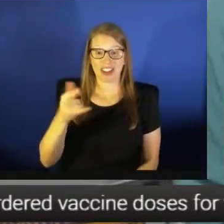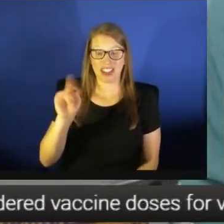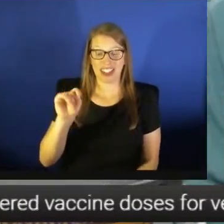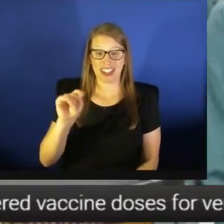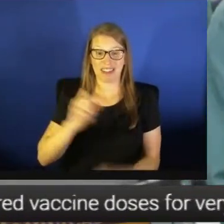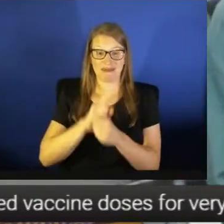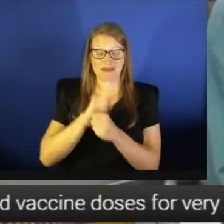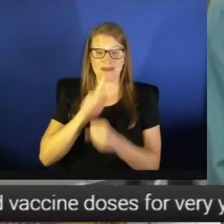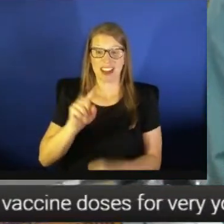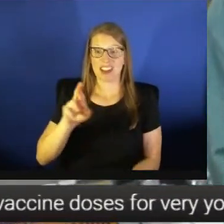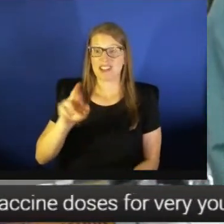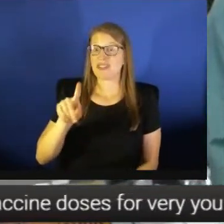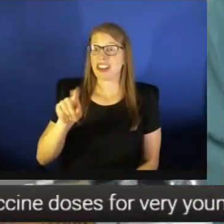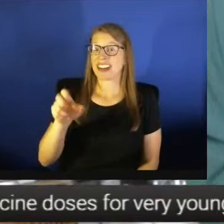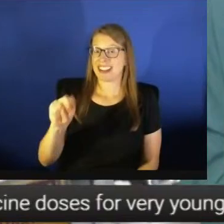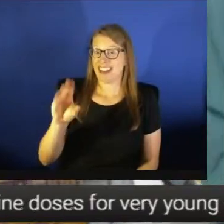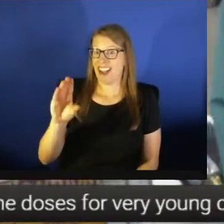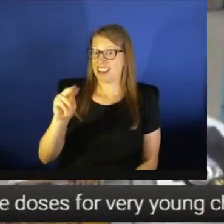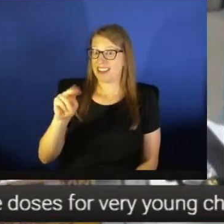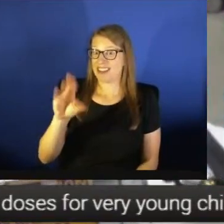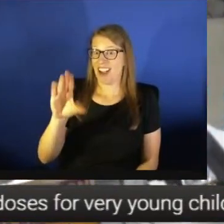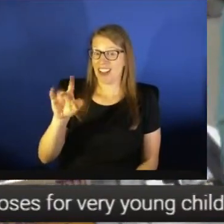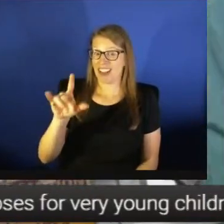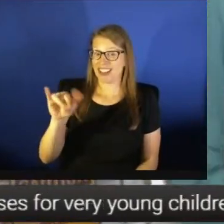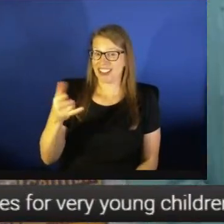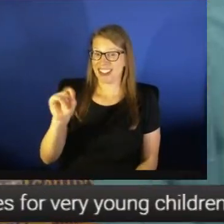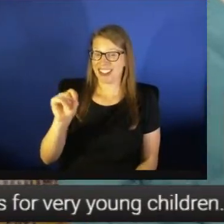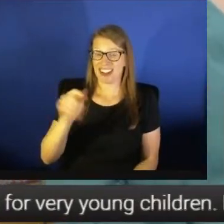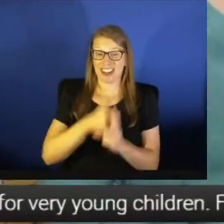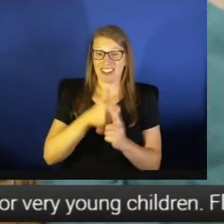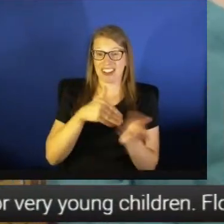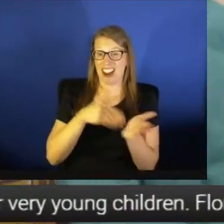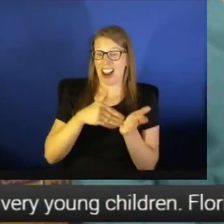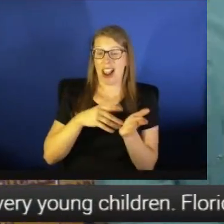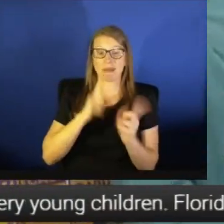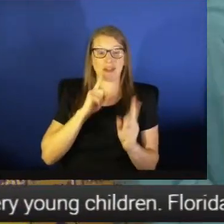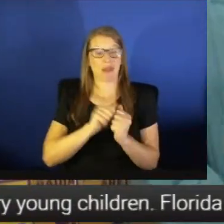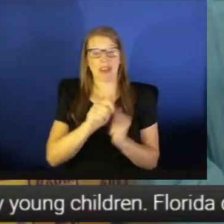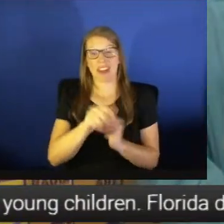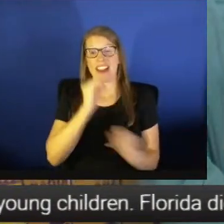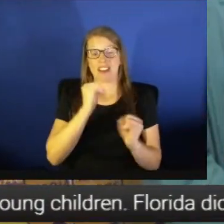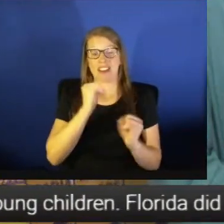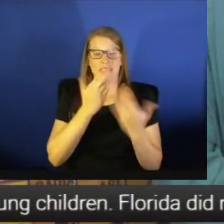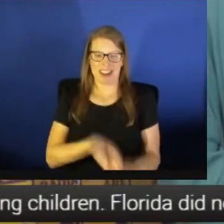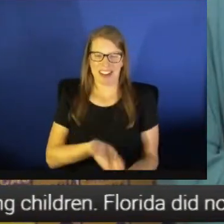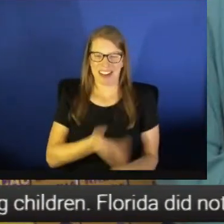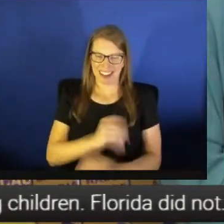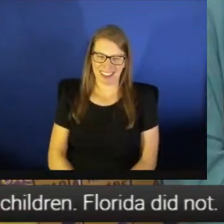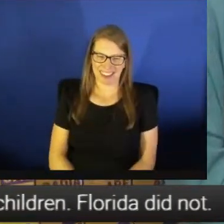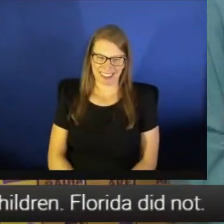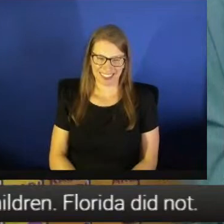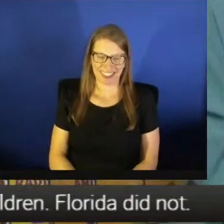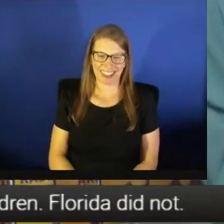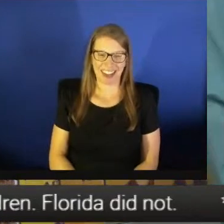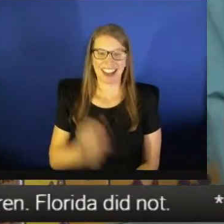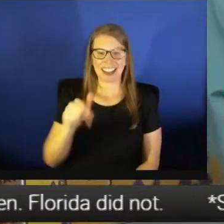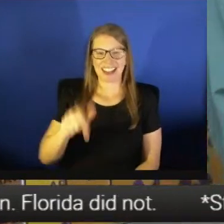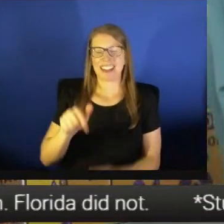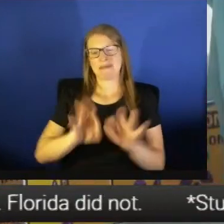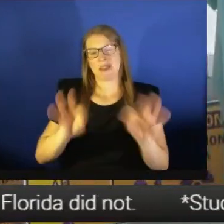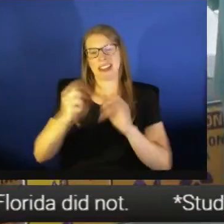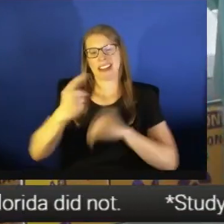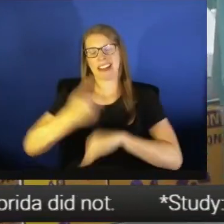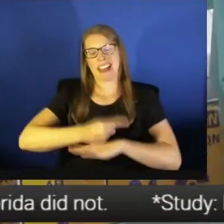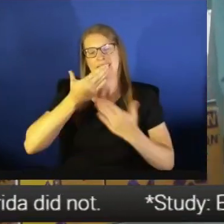oncologist. Radiation oncologist. That's why she's the doctor. I'm just talking to her and interviewing her. This is such a huge day. Thank you so much for being here, and